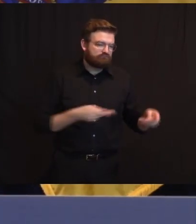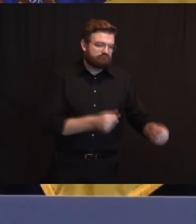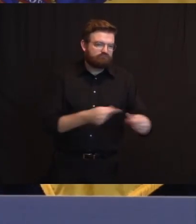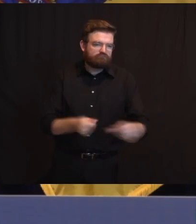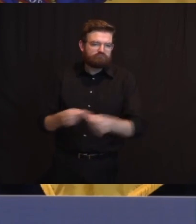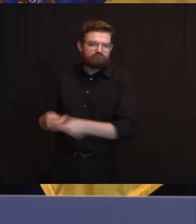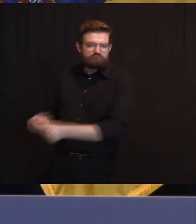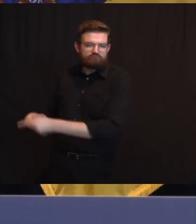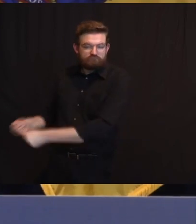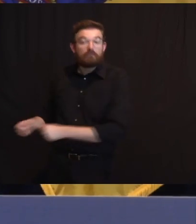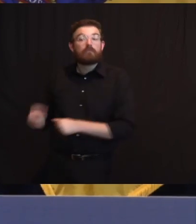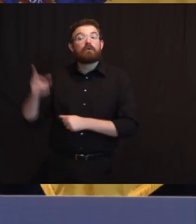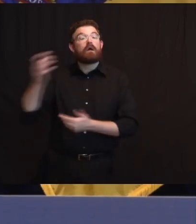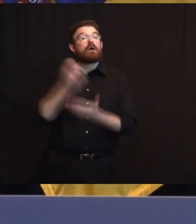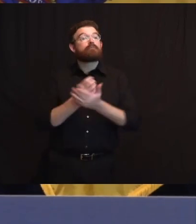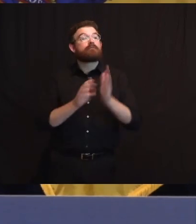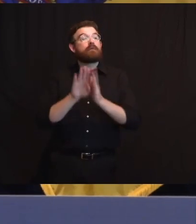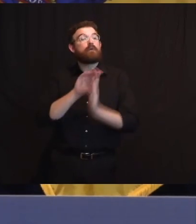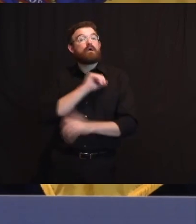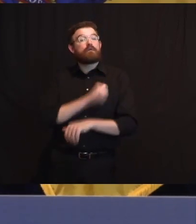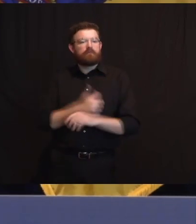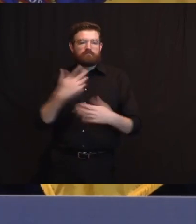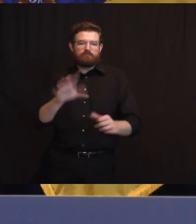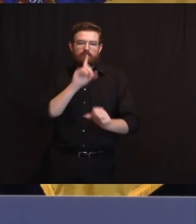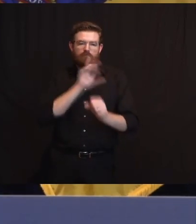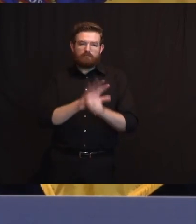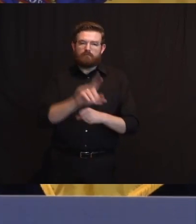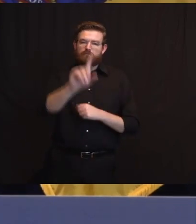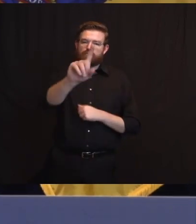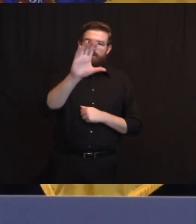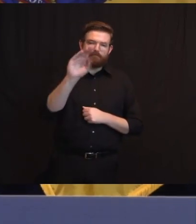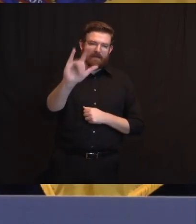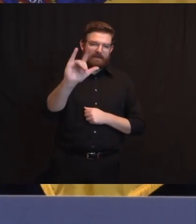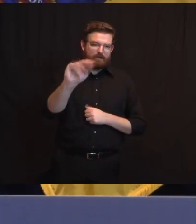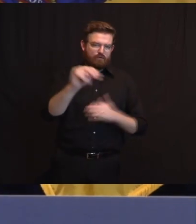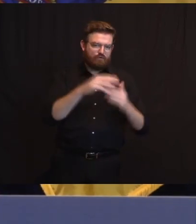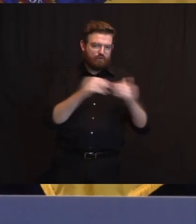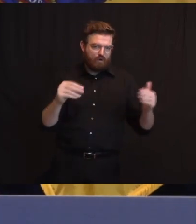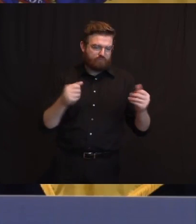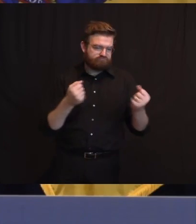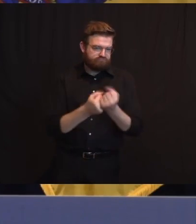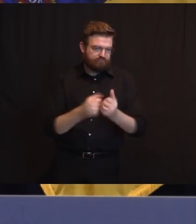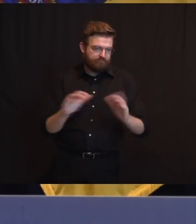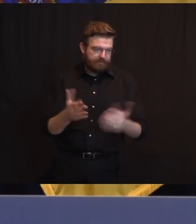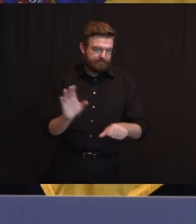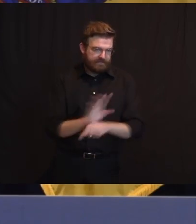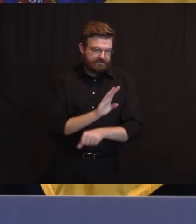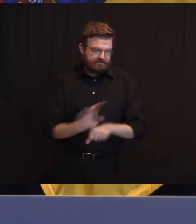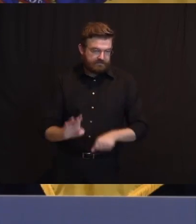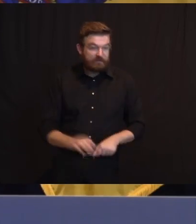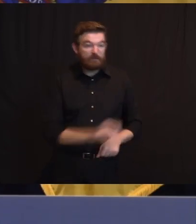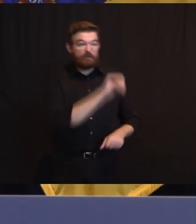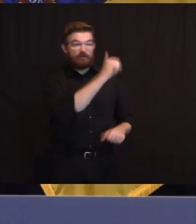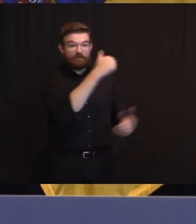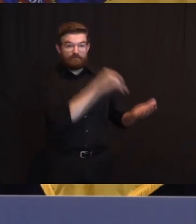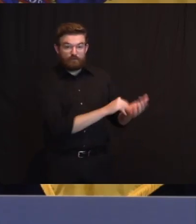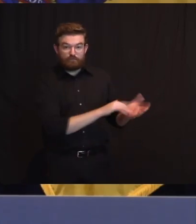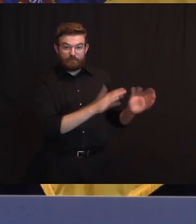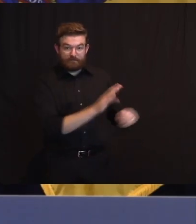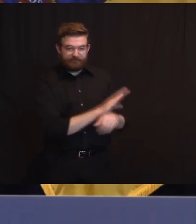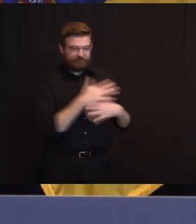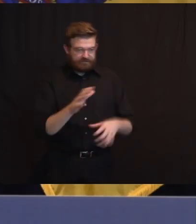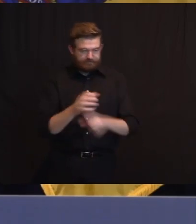million to small businesses, 10,000 of which had already gotten money, but another 10,000 would be getting money from